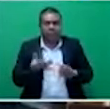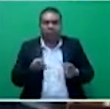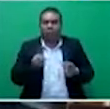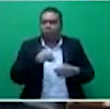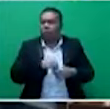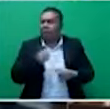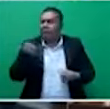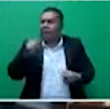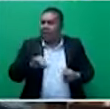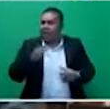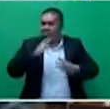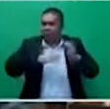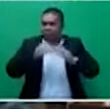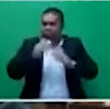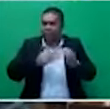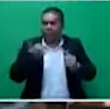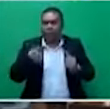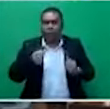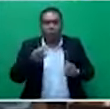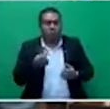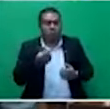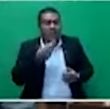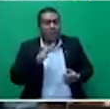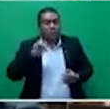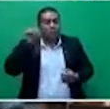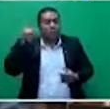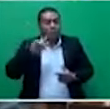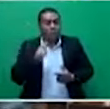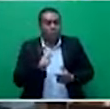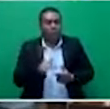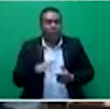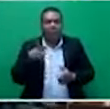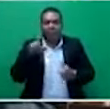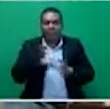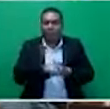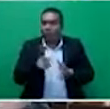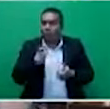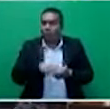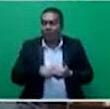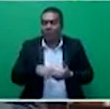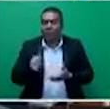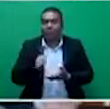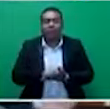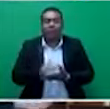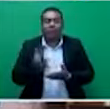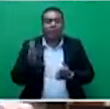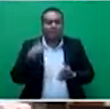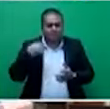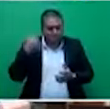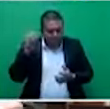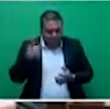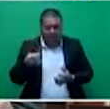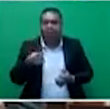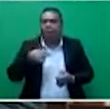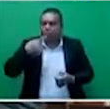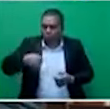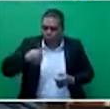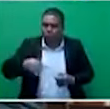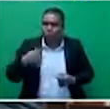Any restructuring of any sort would result in lower credit rating for them, for the multilateral banks. Yet they continue to lend to us.